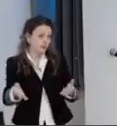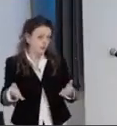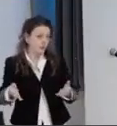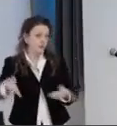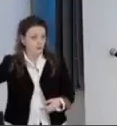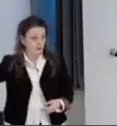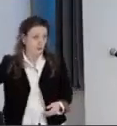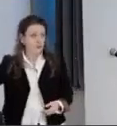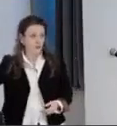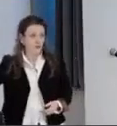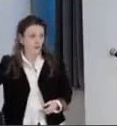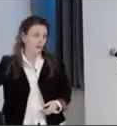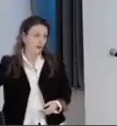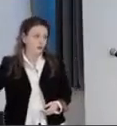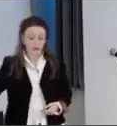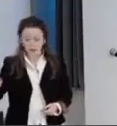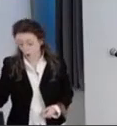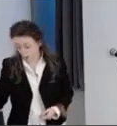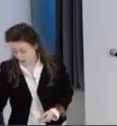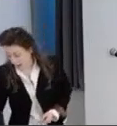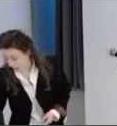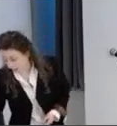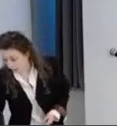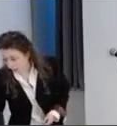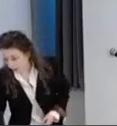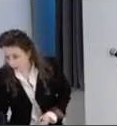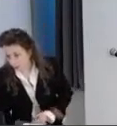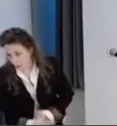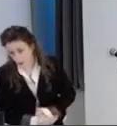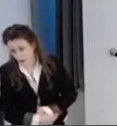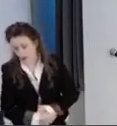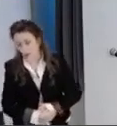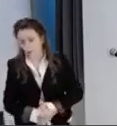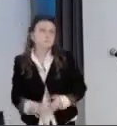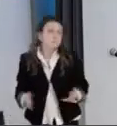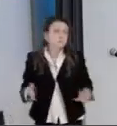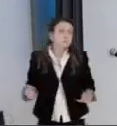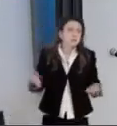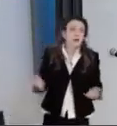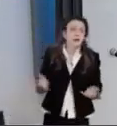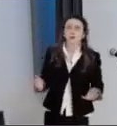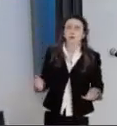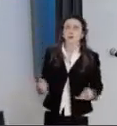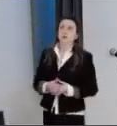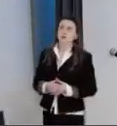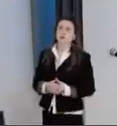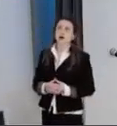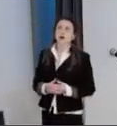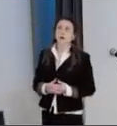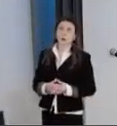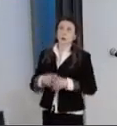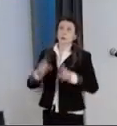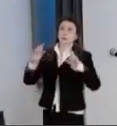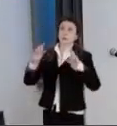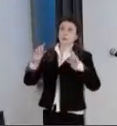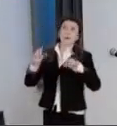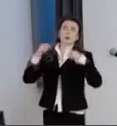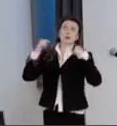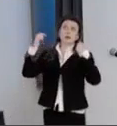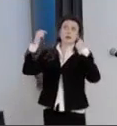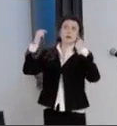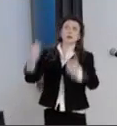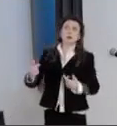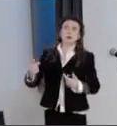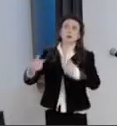might enhance it, and this is a clear case of this happening, which is exactly what Zangwill's